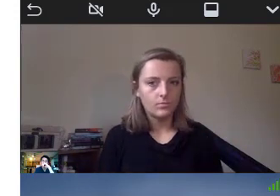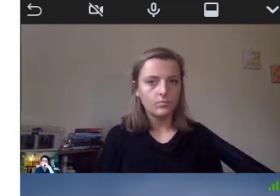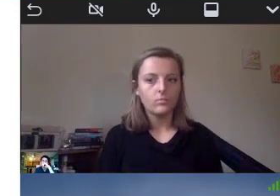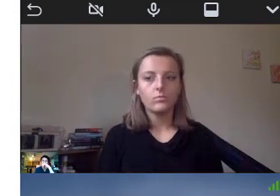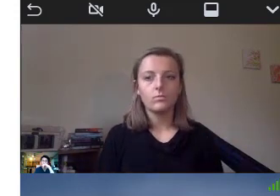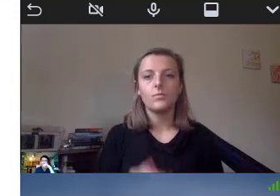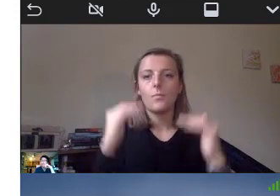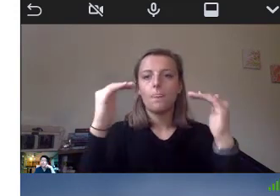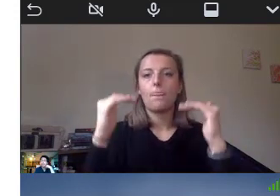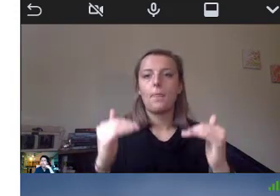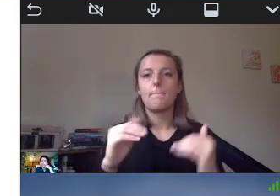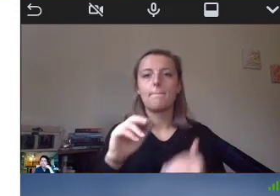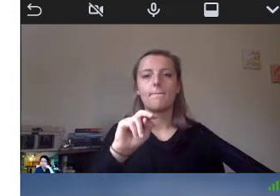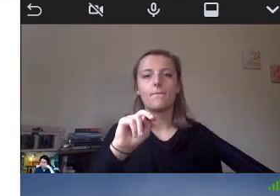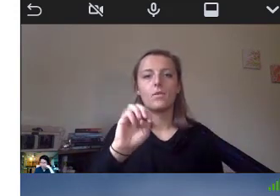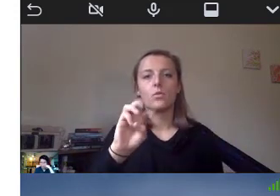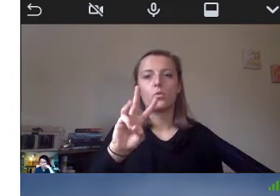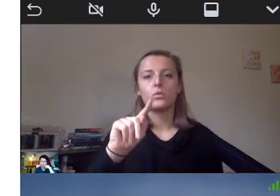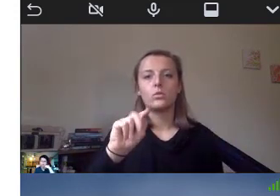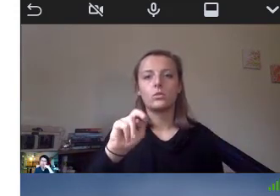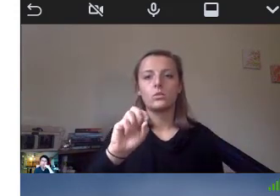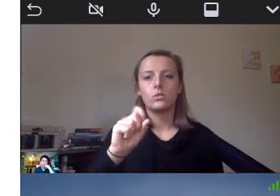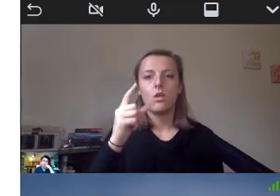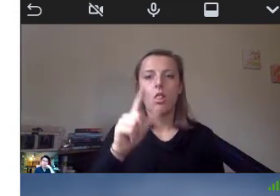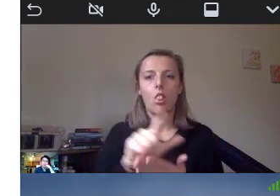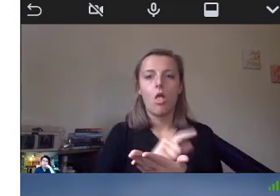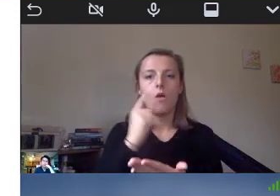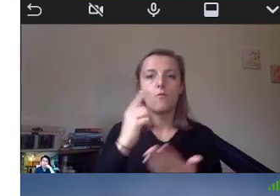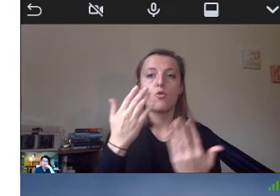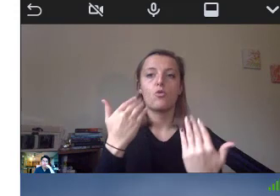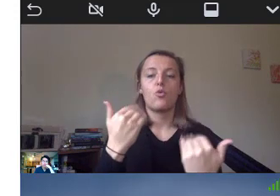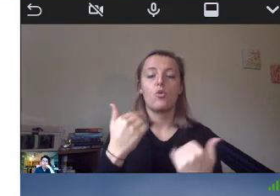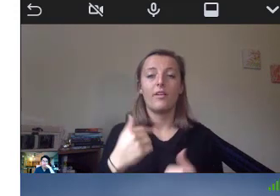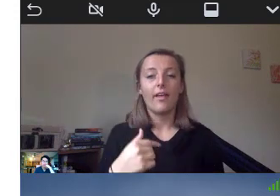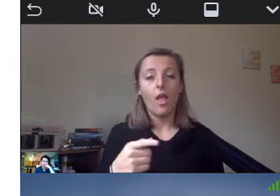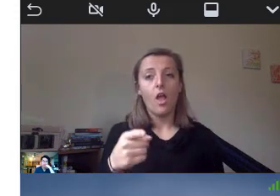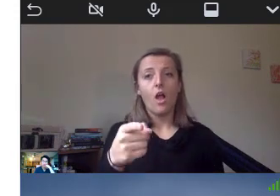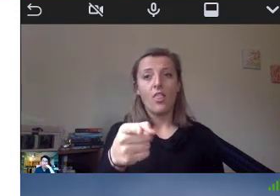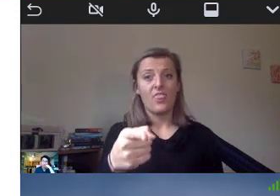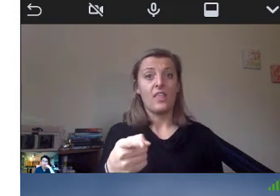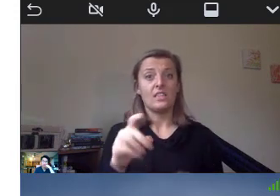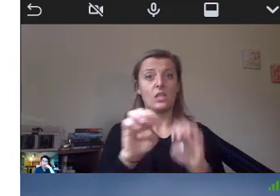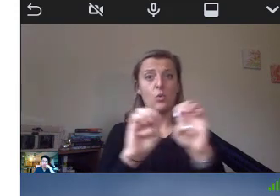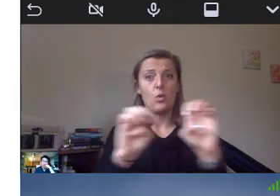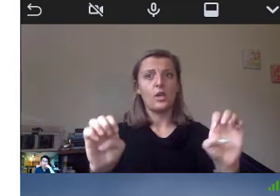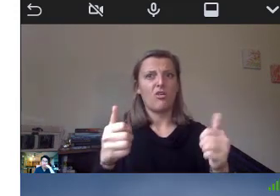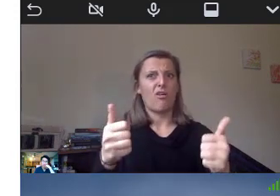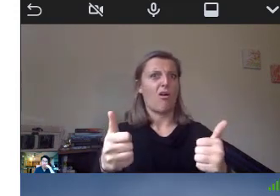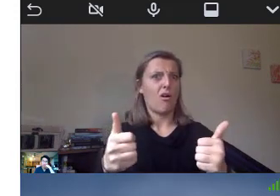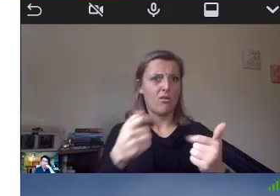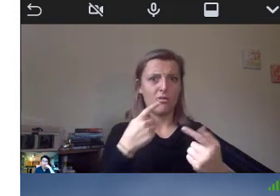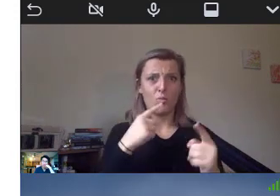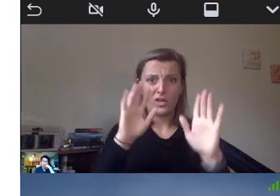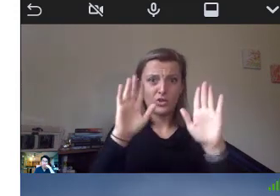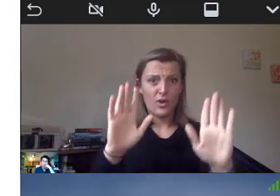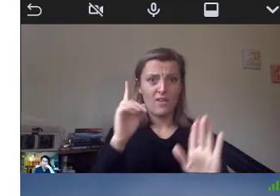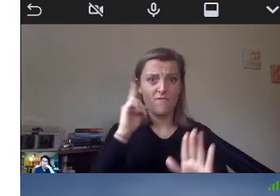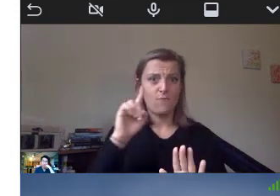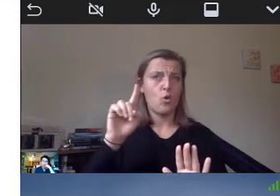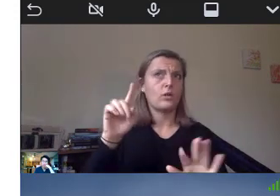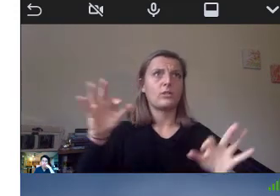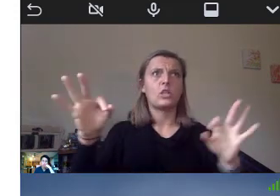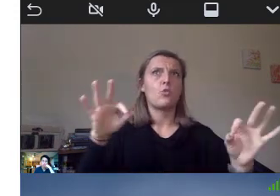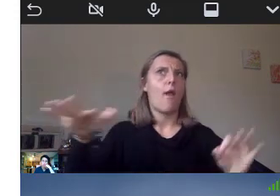that it's great that we have this equation. We know that it works reasonably well to describe the universe, at least when we're talking